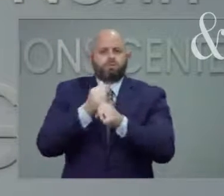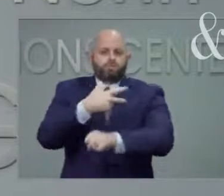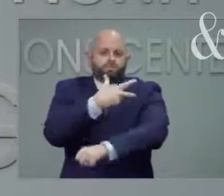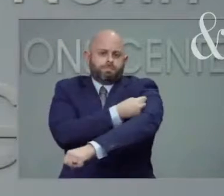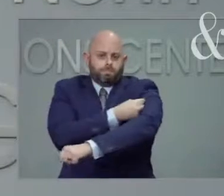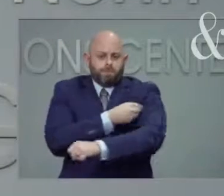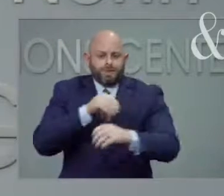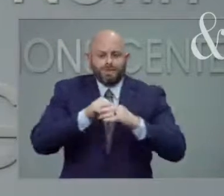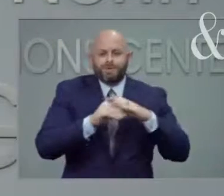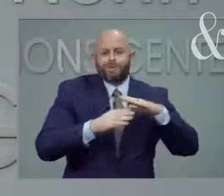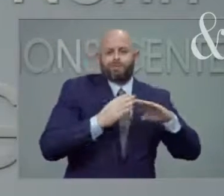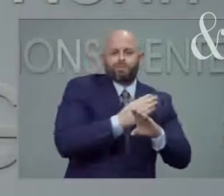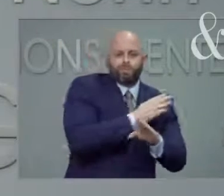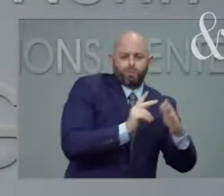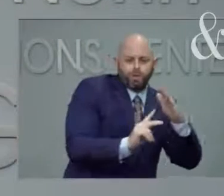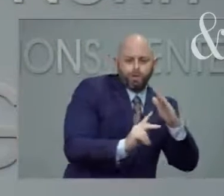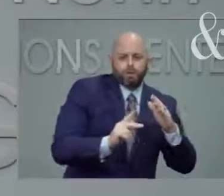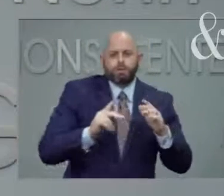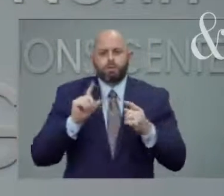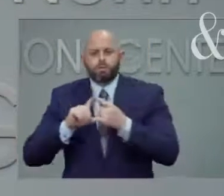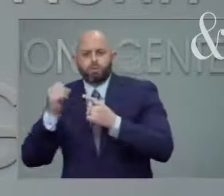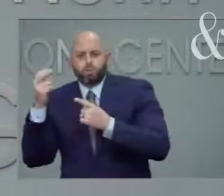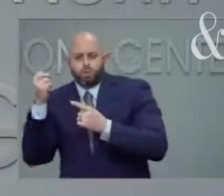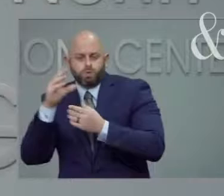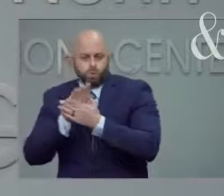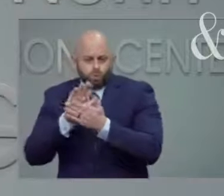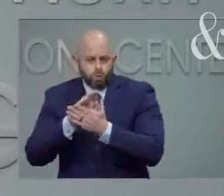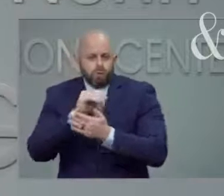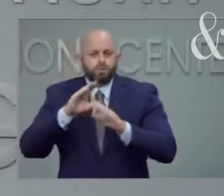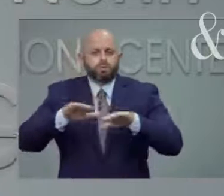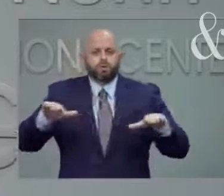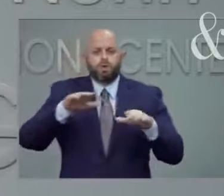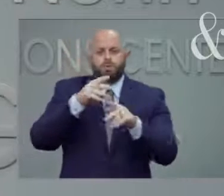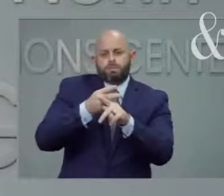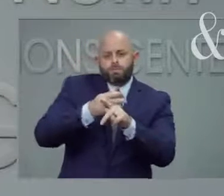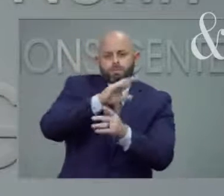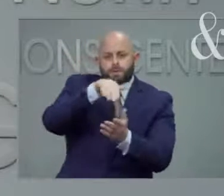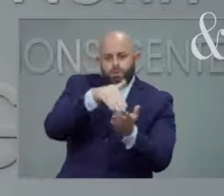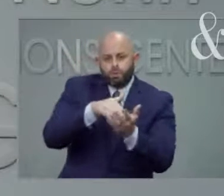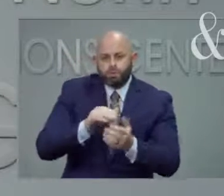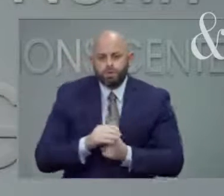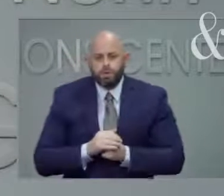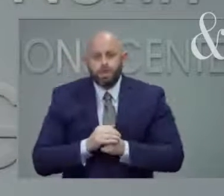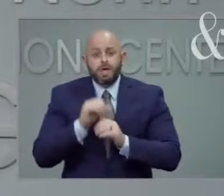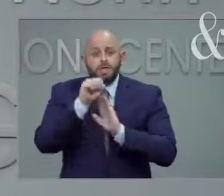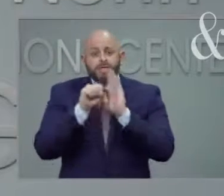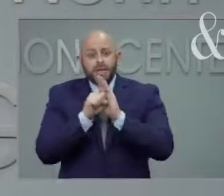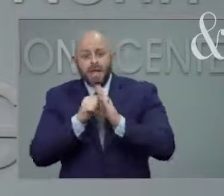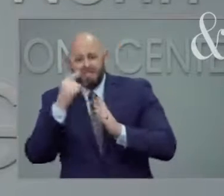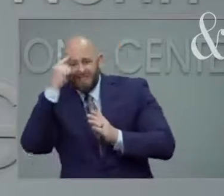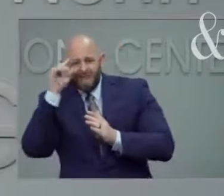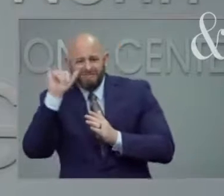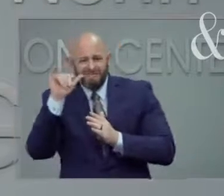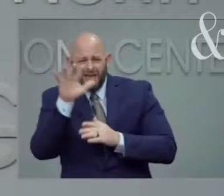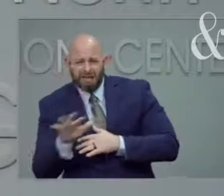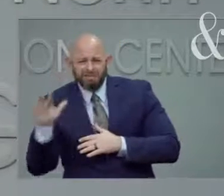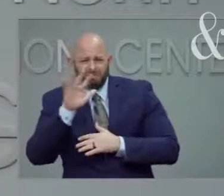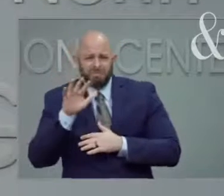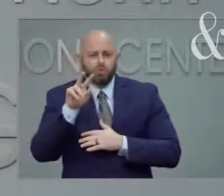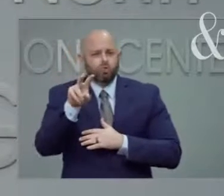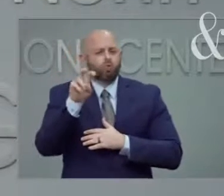through 12 schools and child care centers. The state anticipates that this will include about 240,000